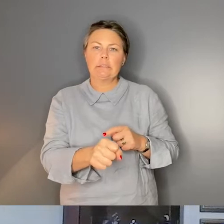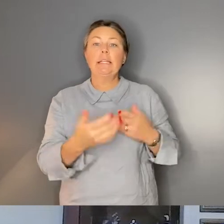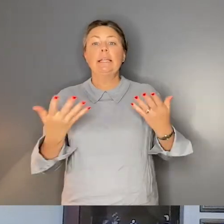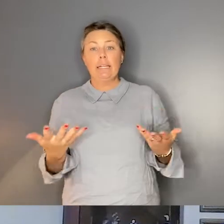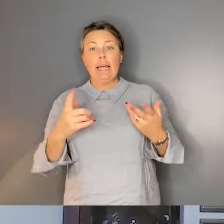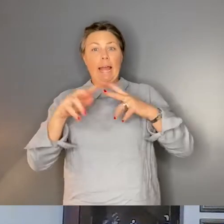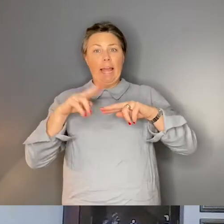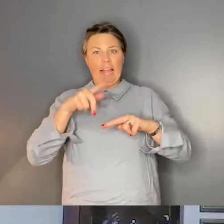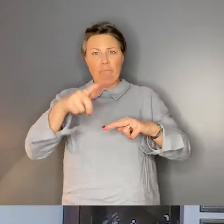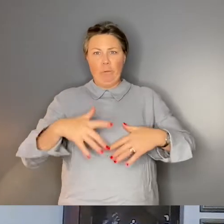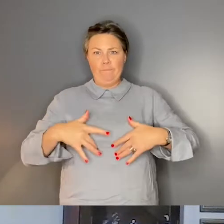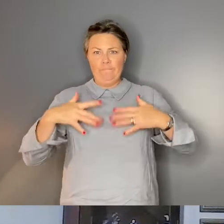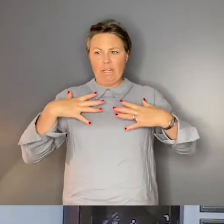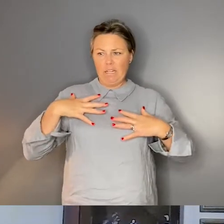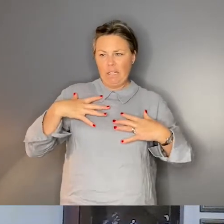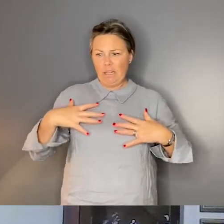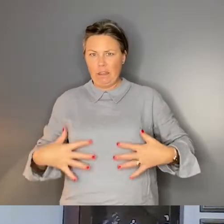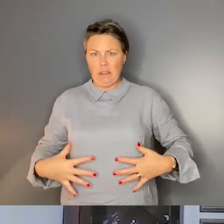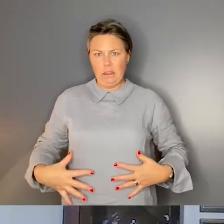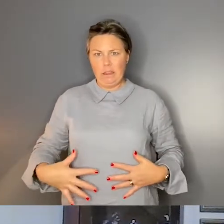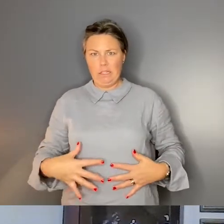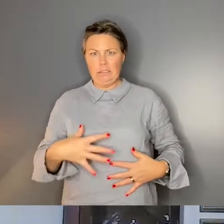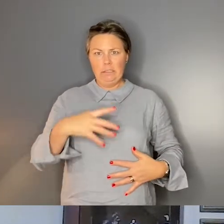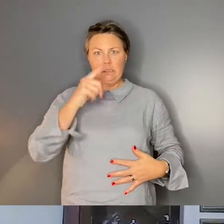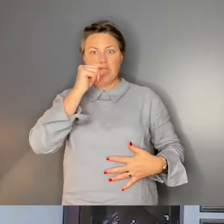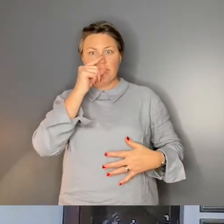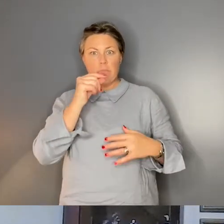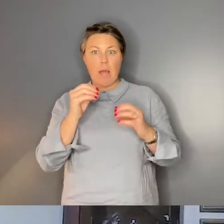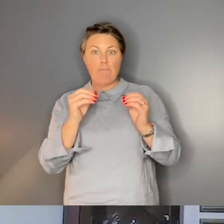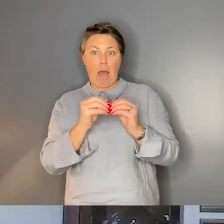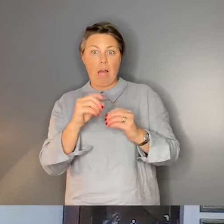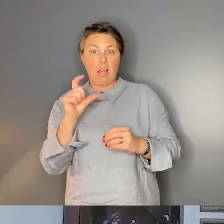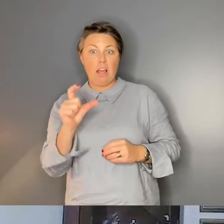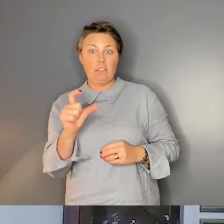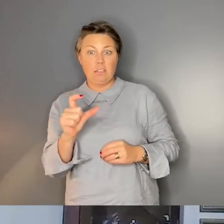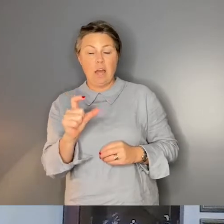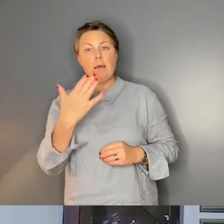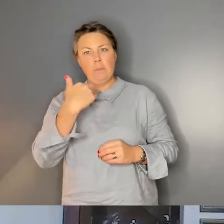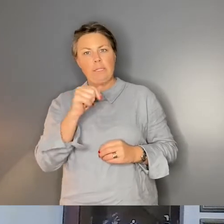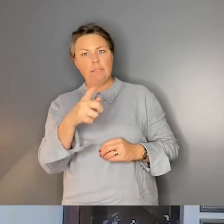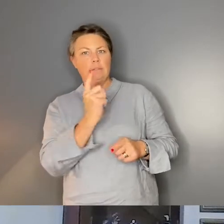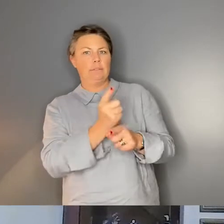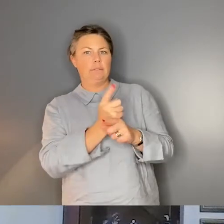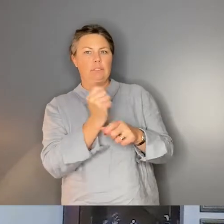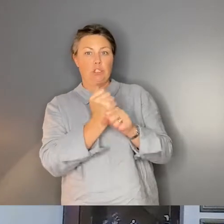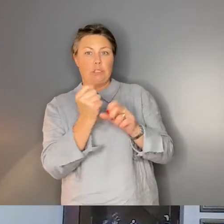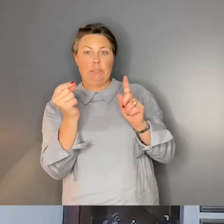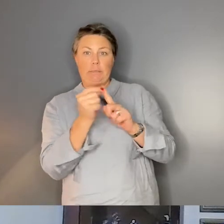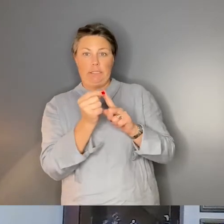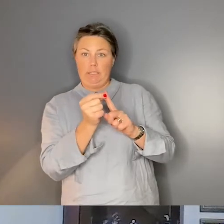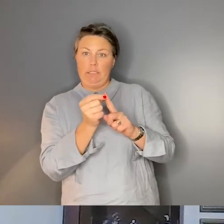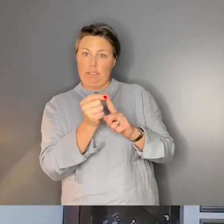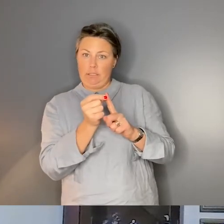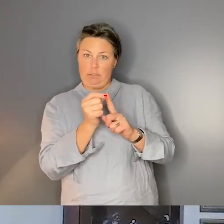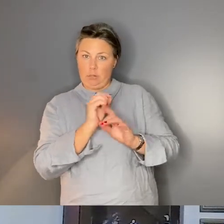you have any symptoms or signs of possible bowel cancer that you consult with your GP